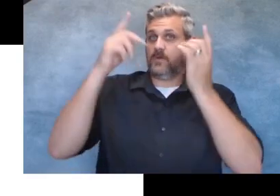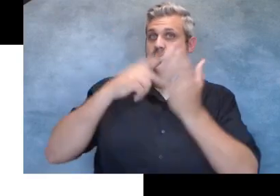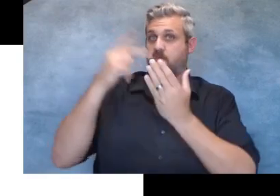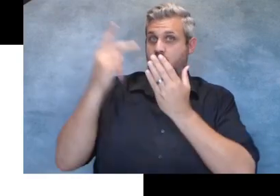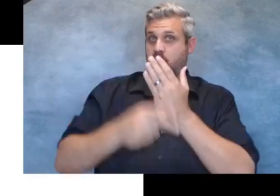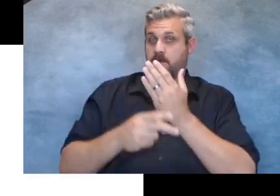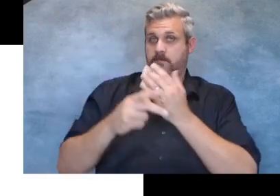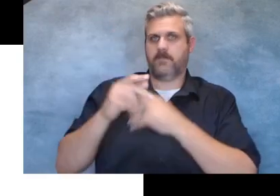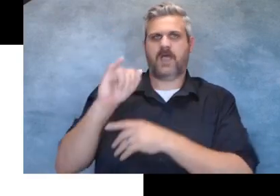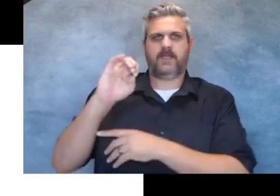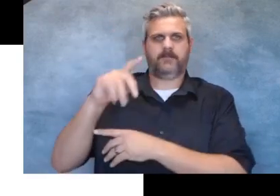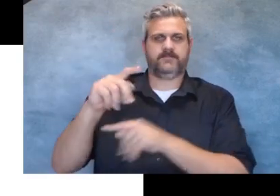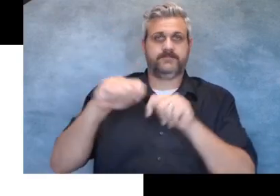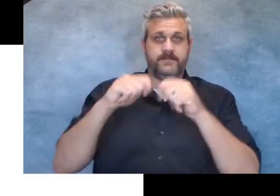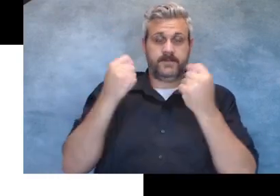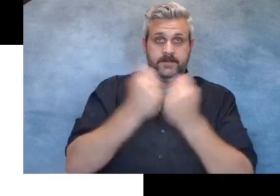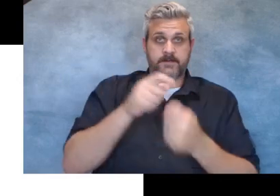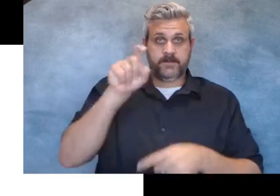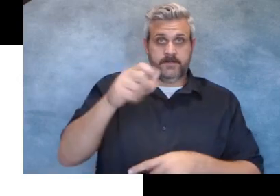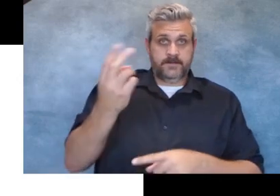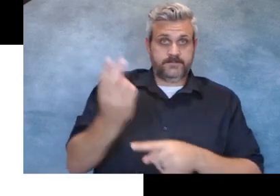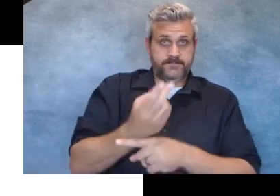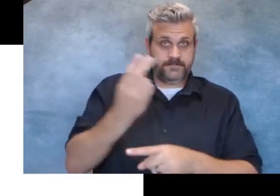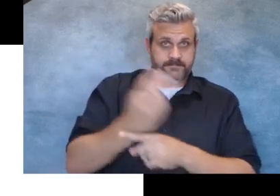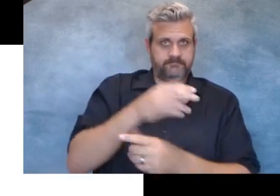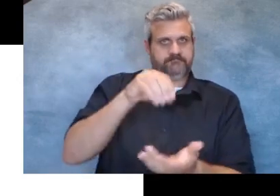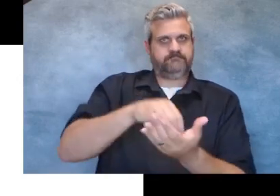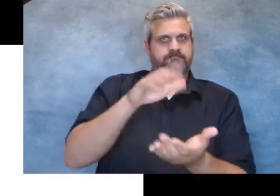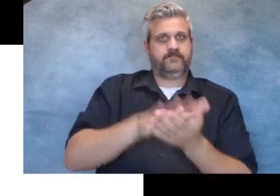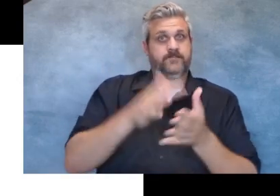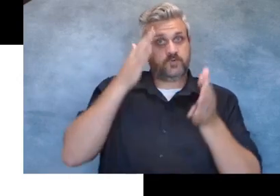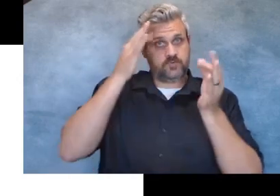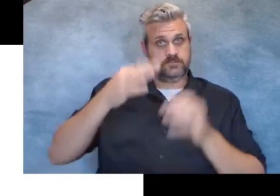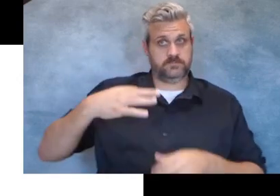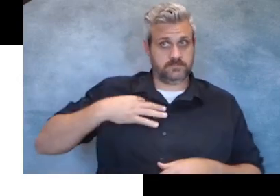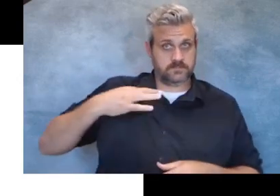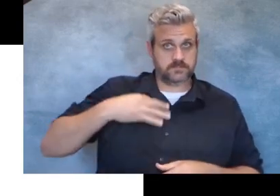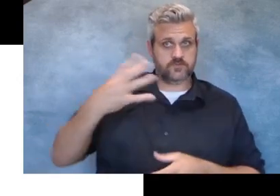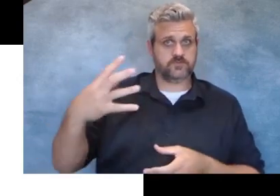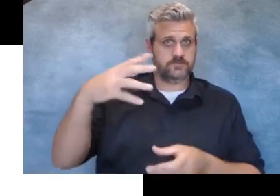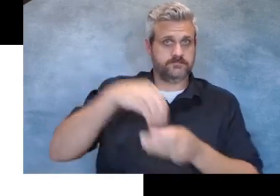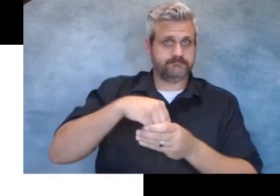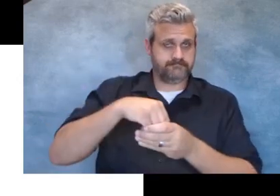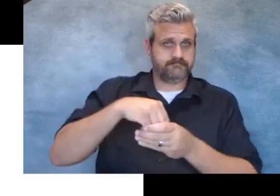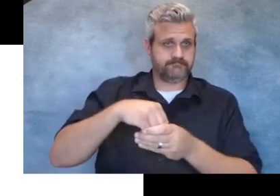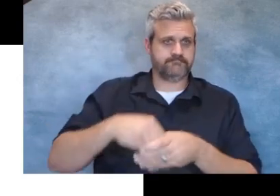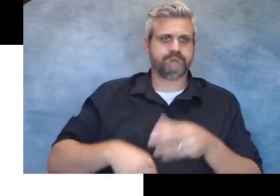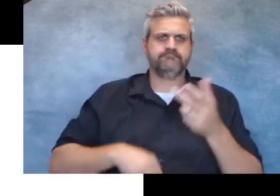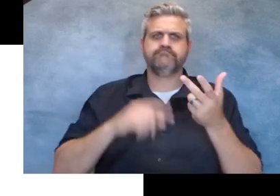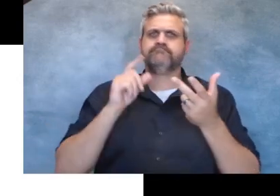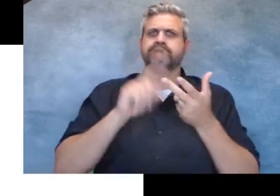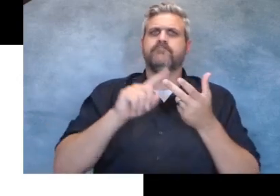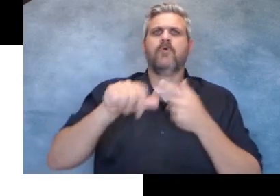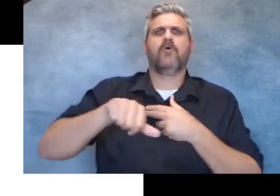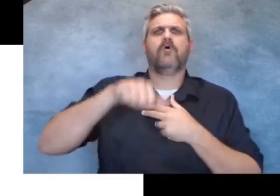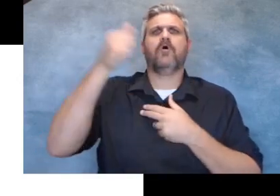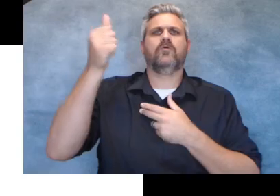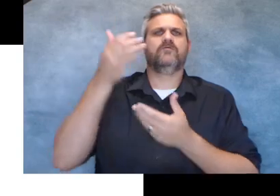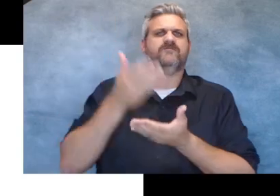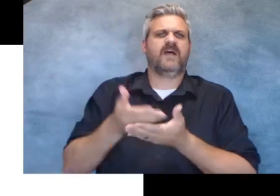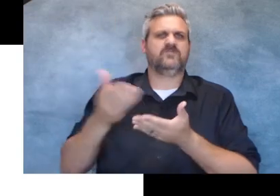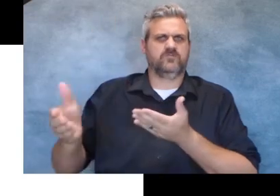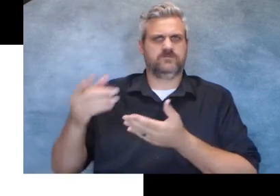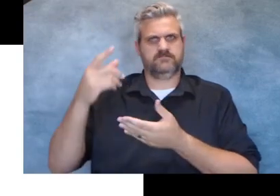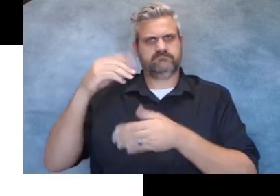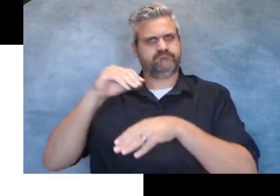Program, IEP, team must use and document to determine eligibility to participate, and the additional factors in